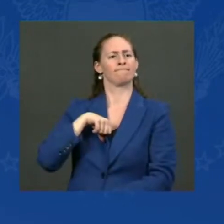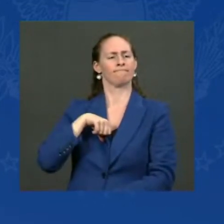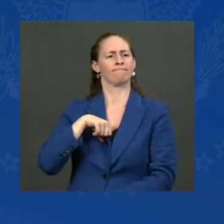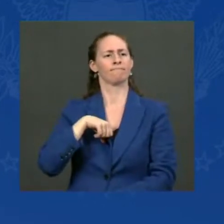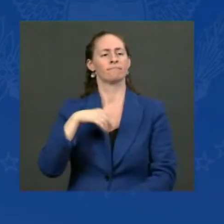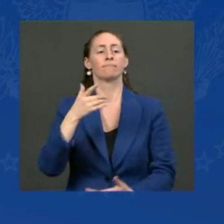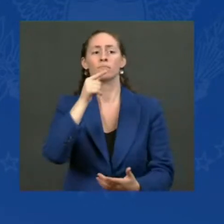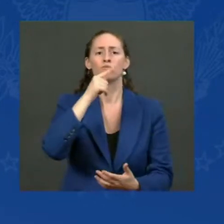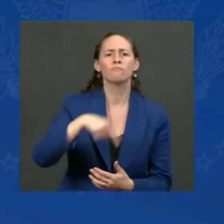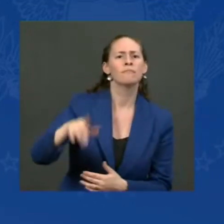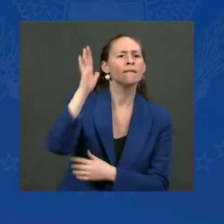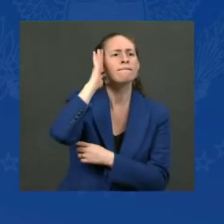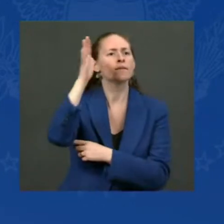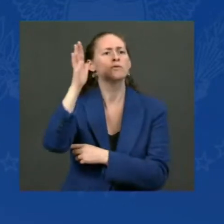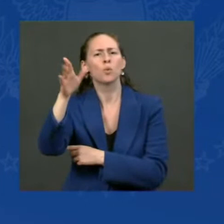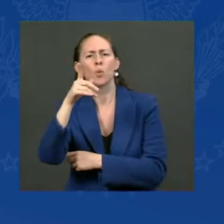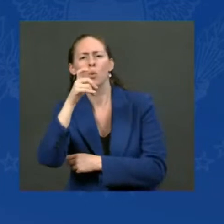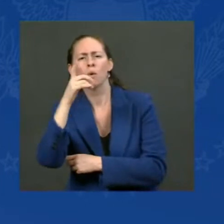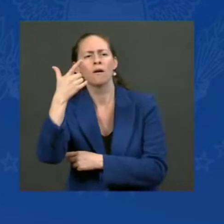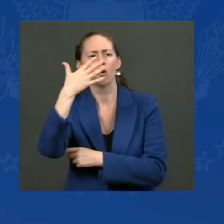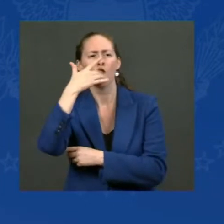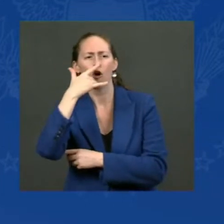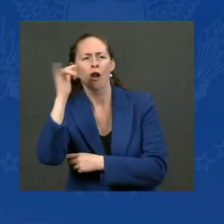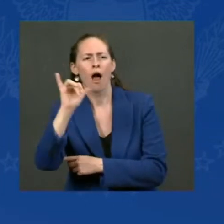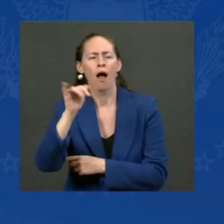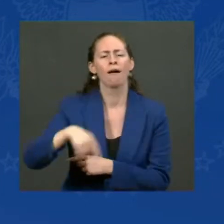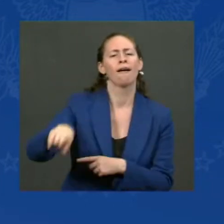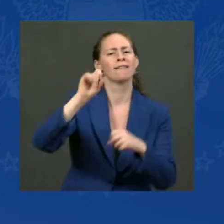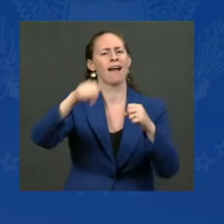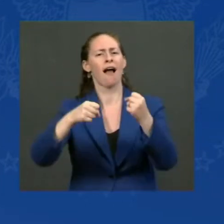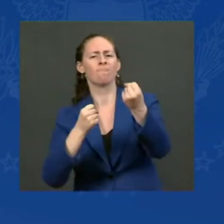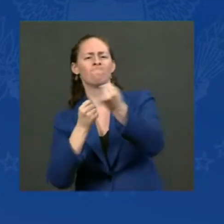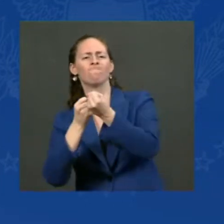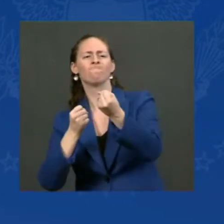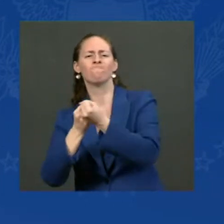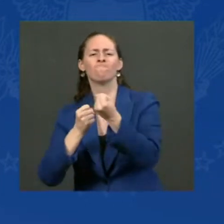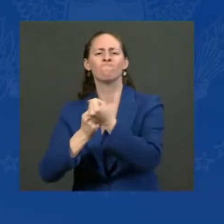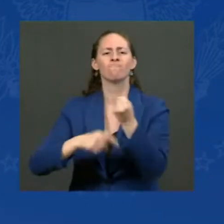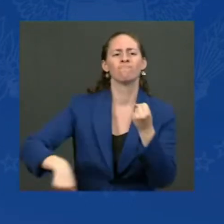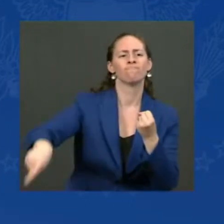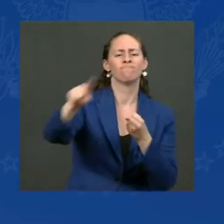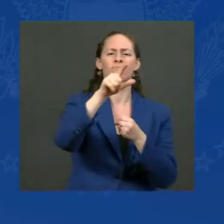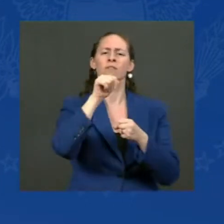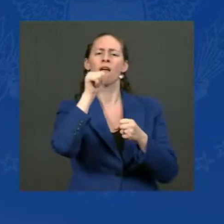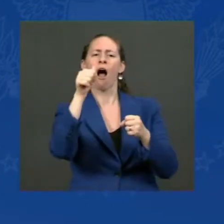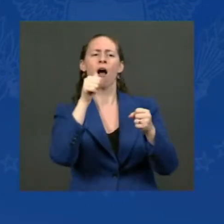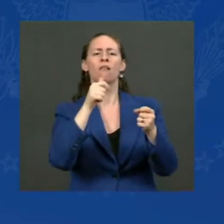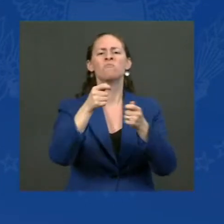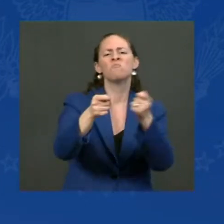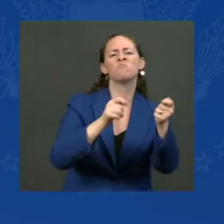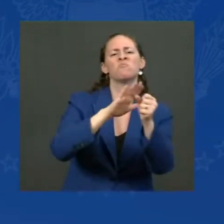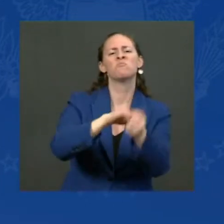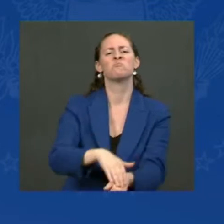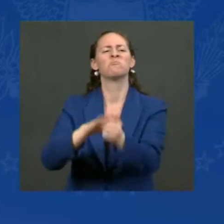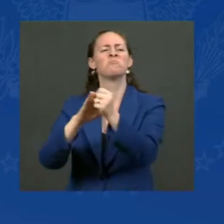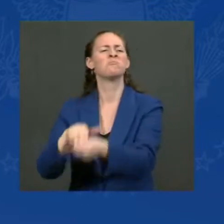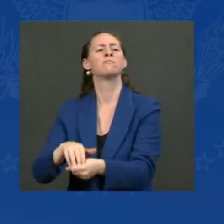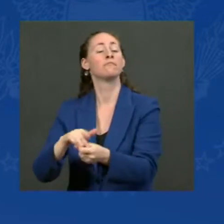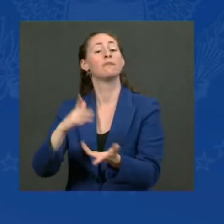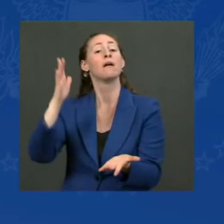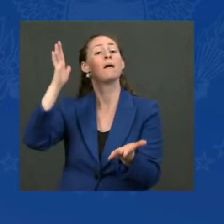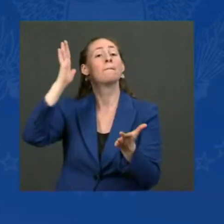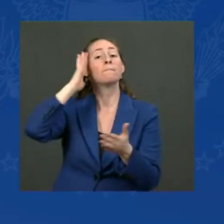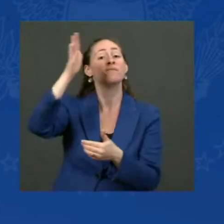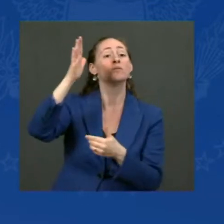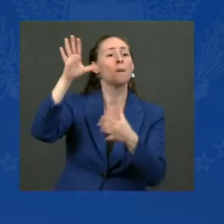the potential of their people, not those who stifle it. The future will belong to those who give their people the ability